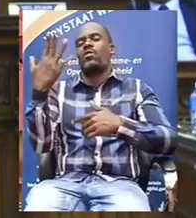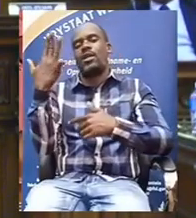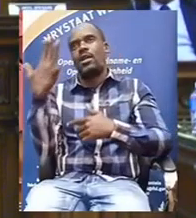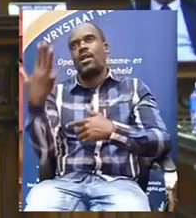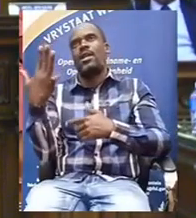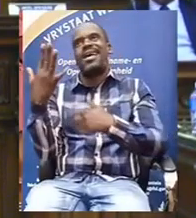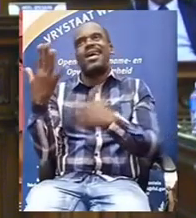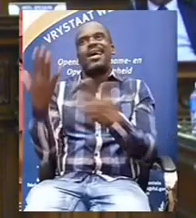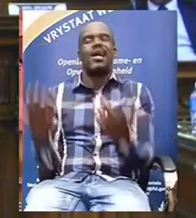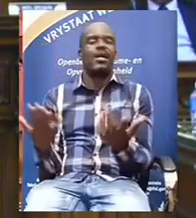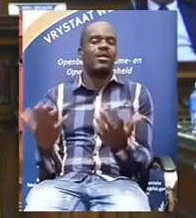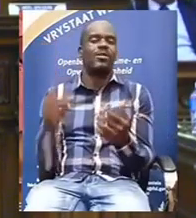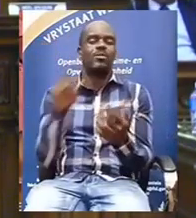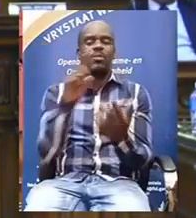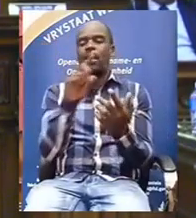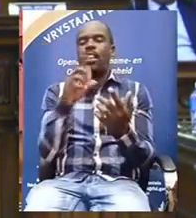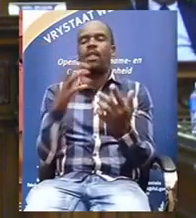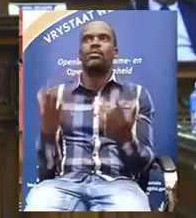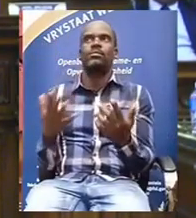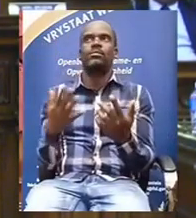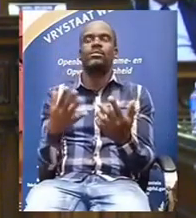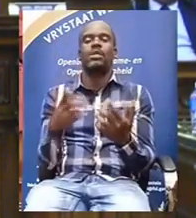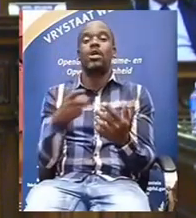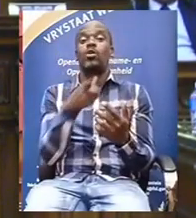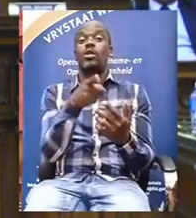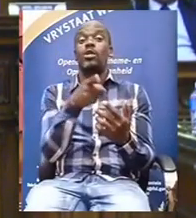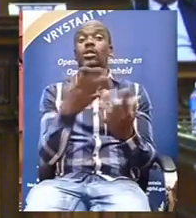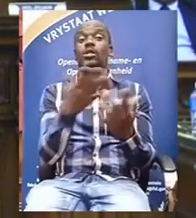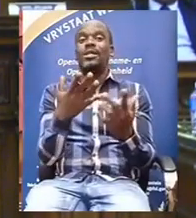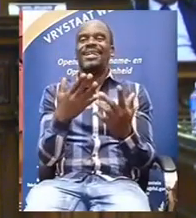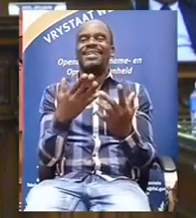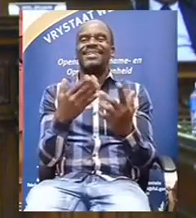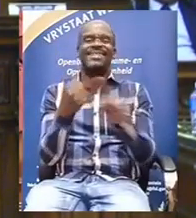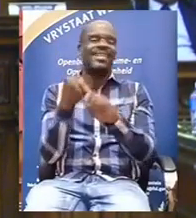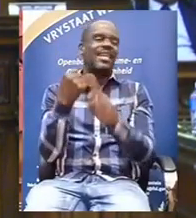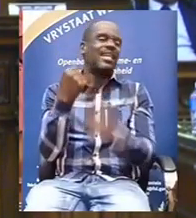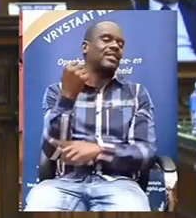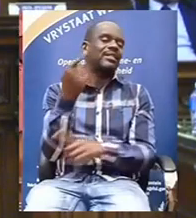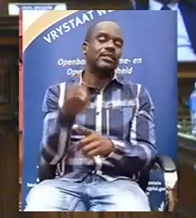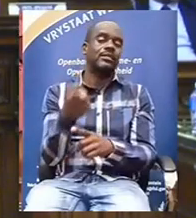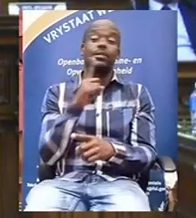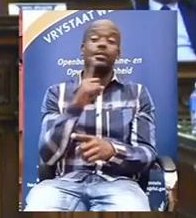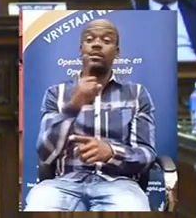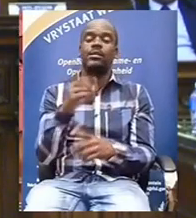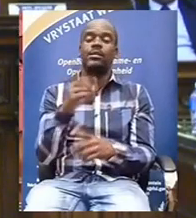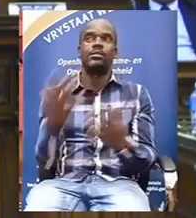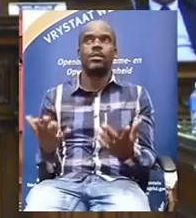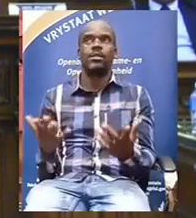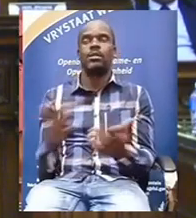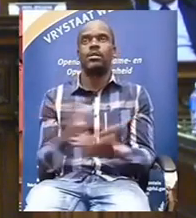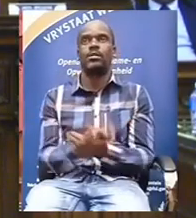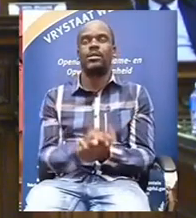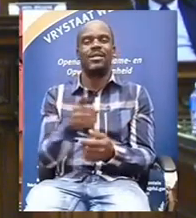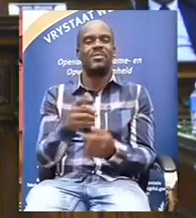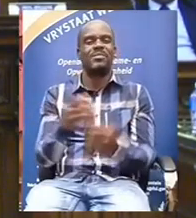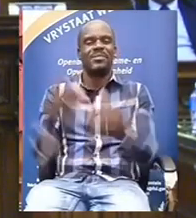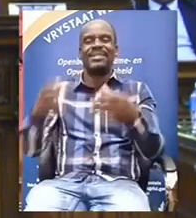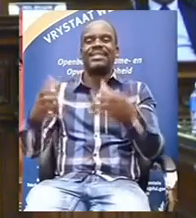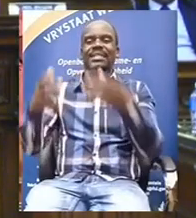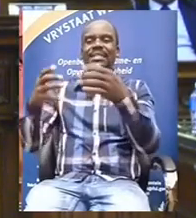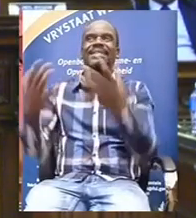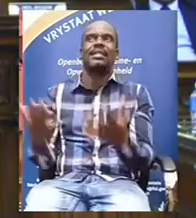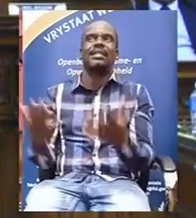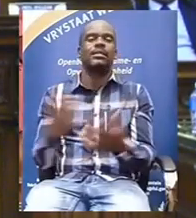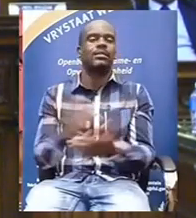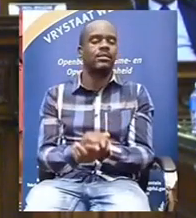our residents have no tap water, according to the latest census figures. They might have taps, but only